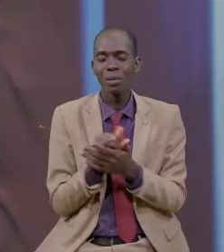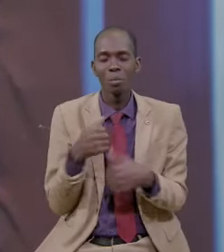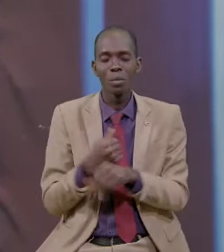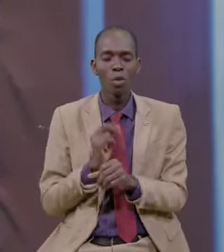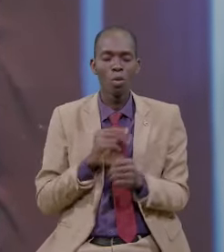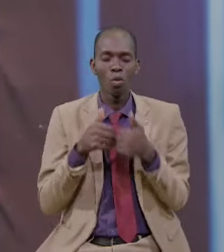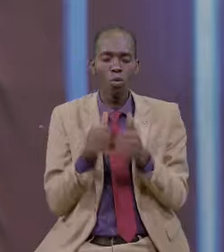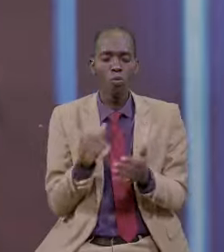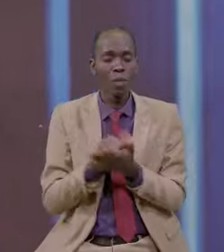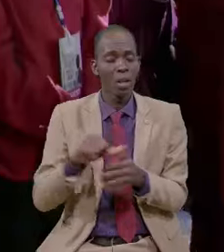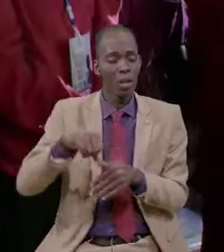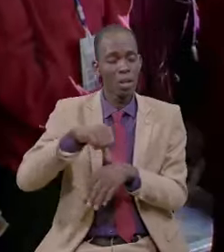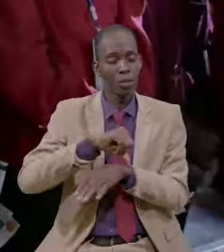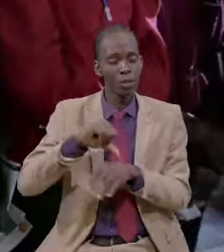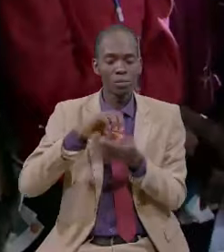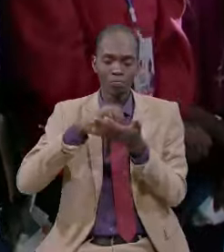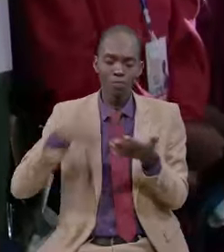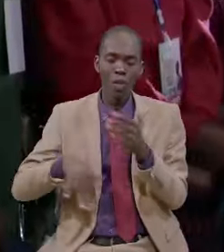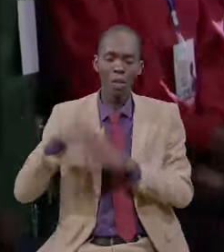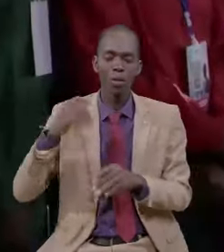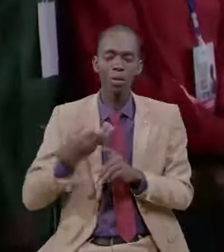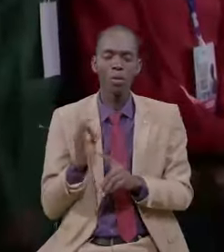every life in Jesus' name.